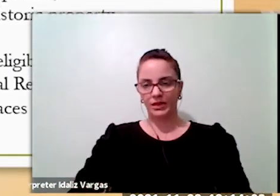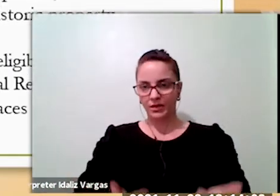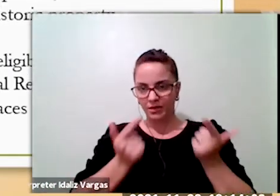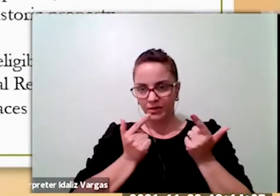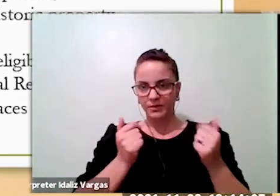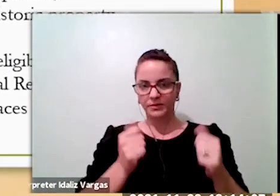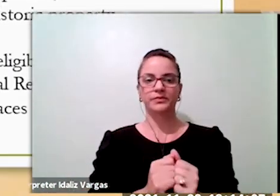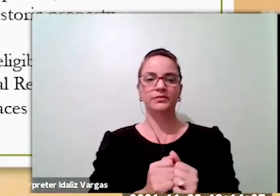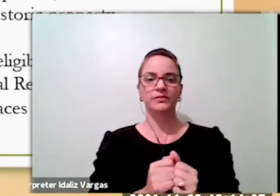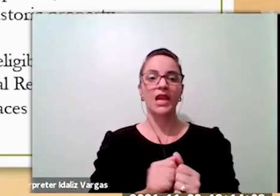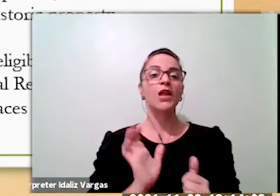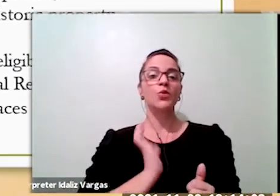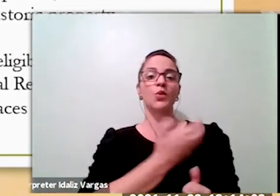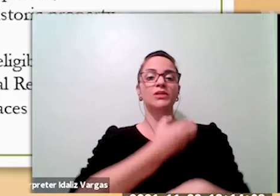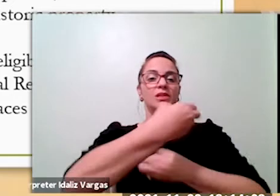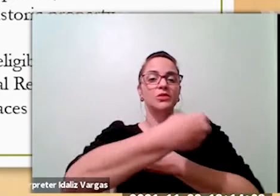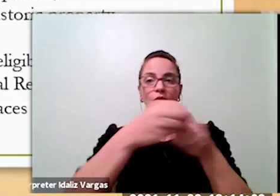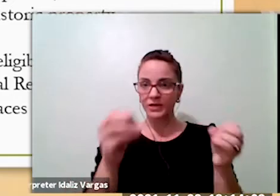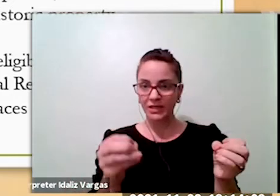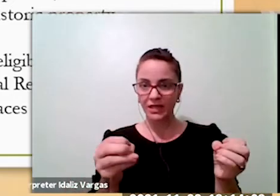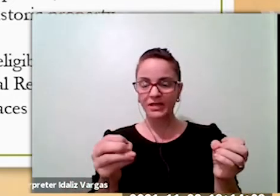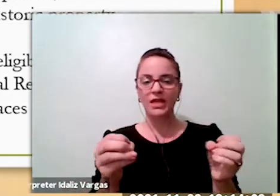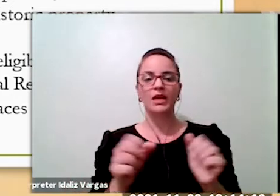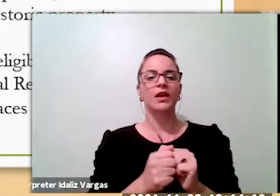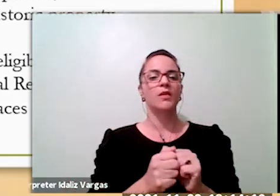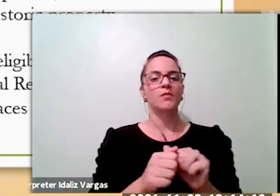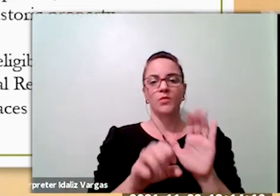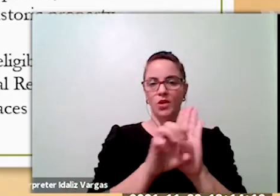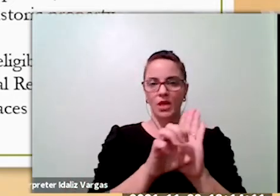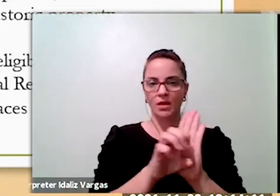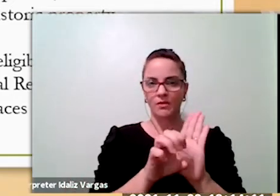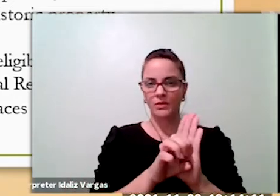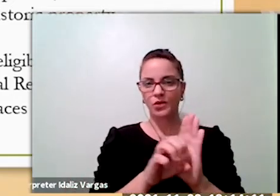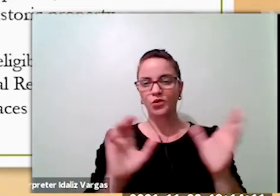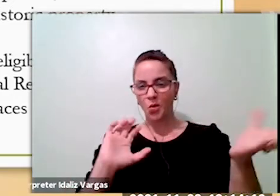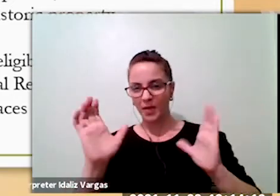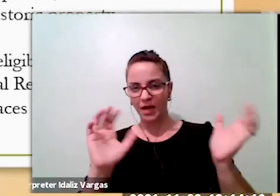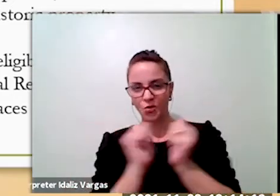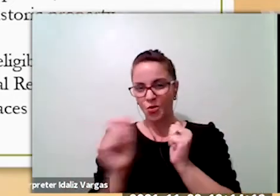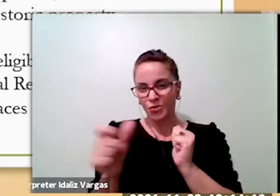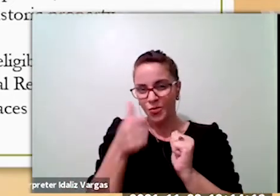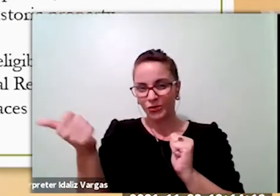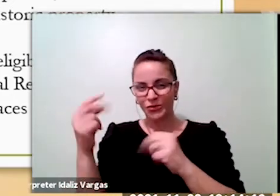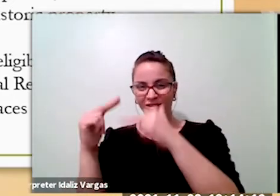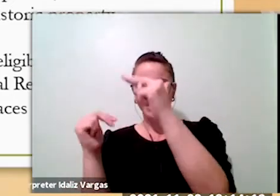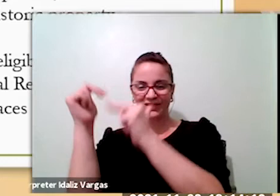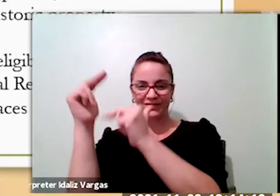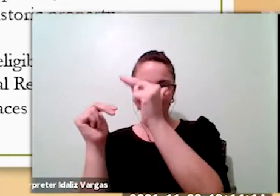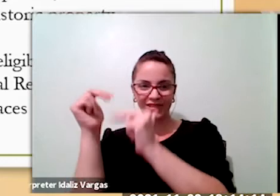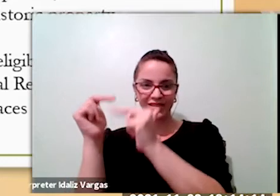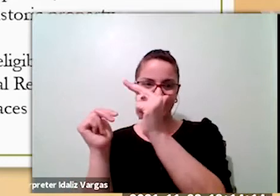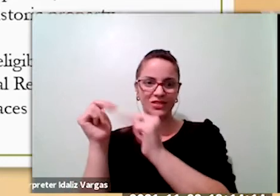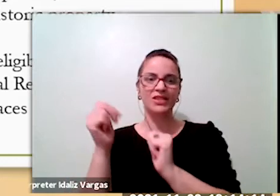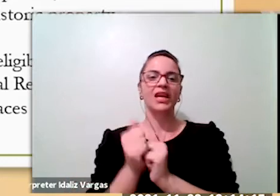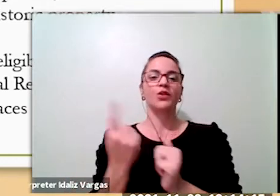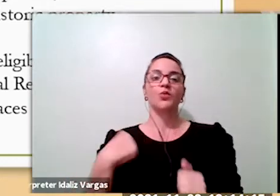Our office, in contrast to local agencies like the Institute of Puerto Rican Culture, is tasked with implementing a